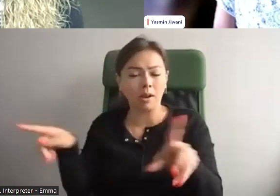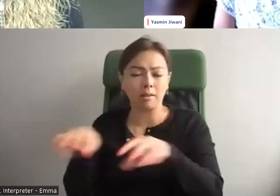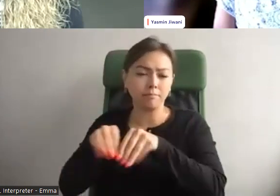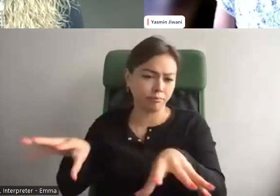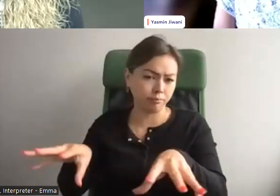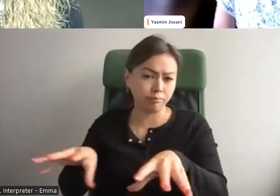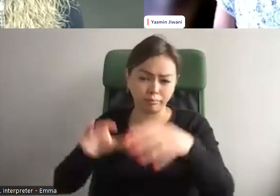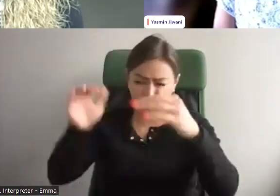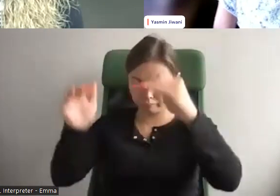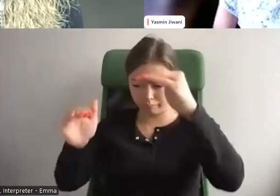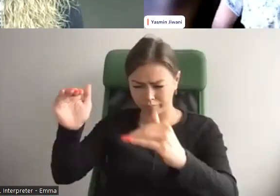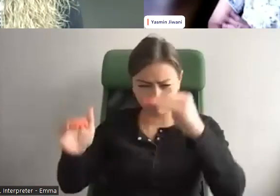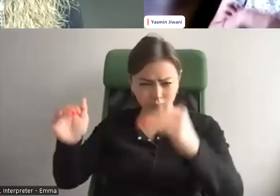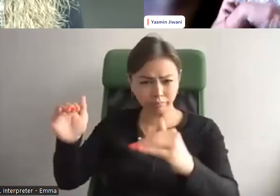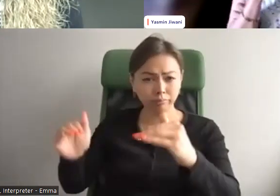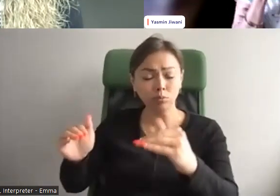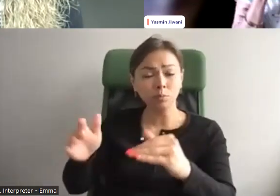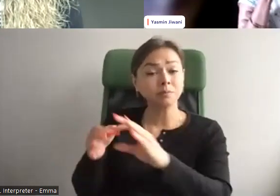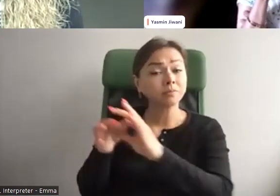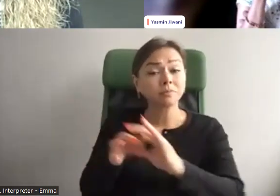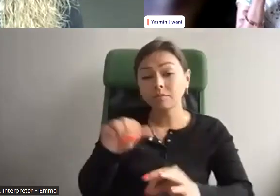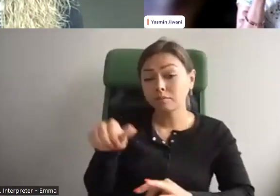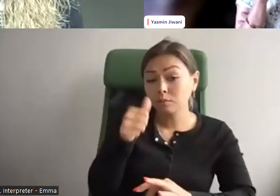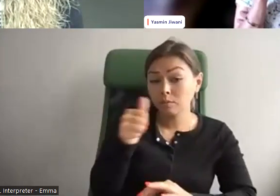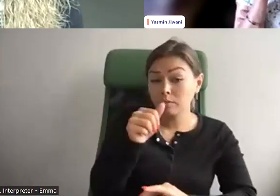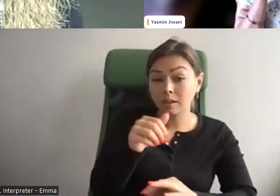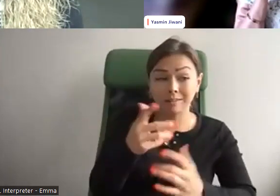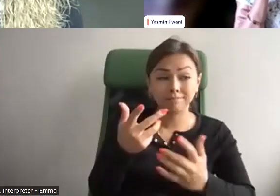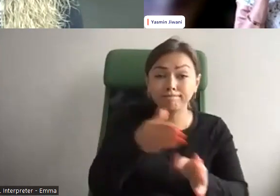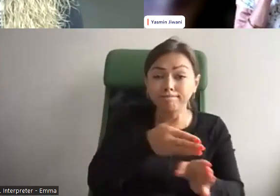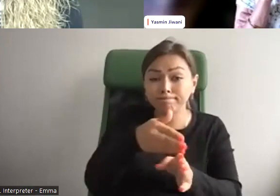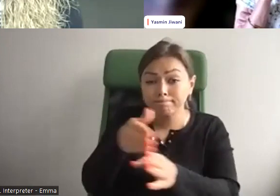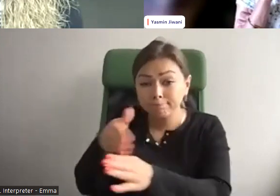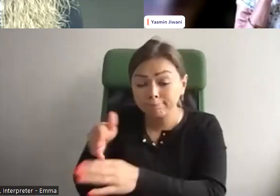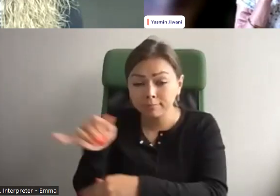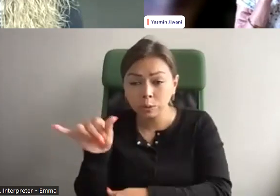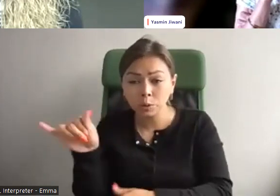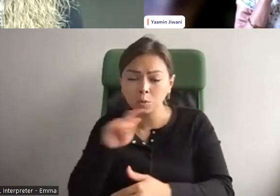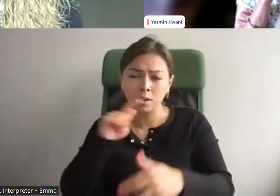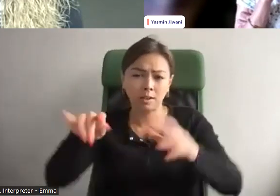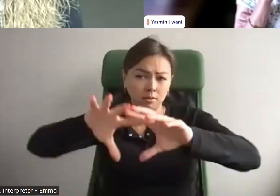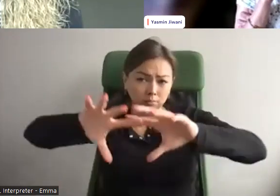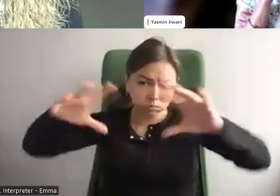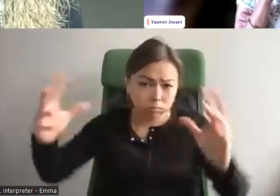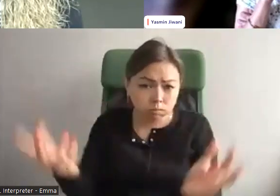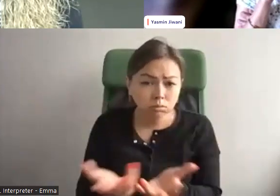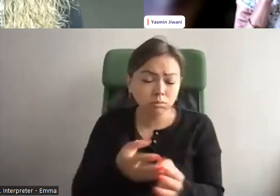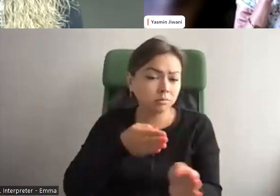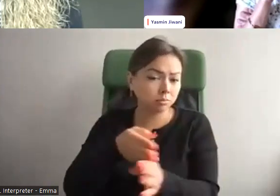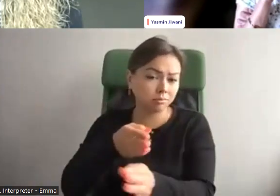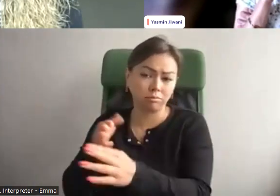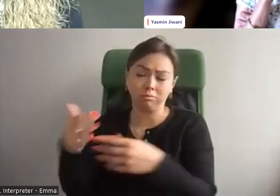in the media in other aspects and chronically in all aspects, and then